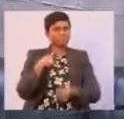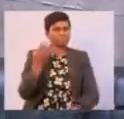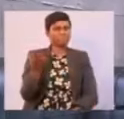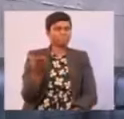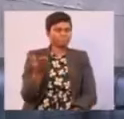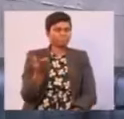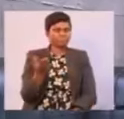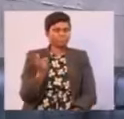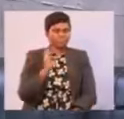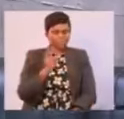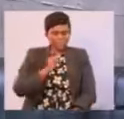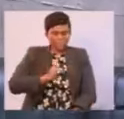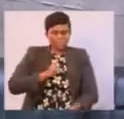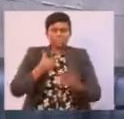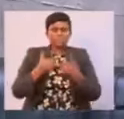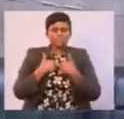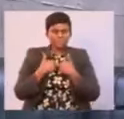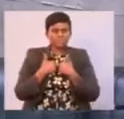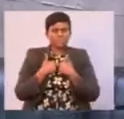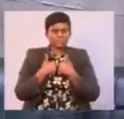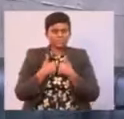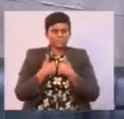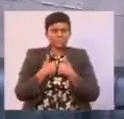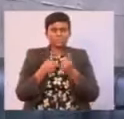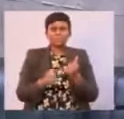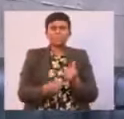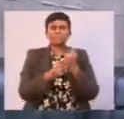we had the ambassador